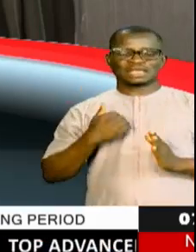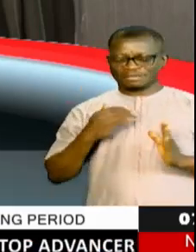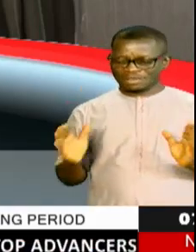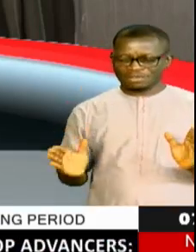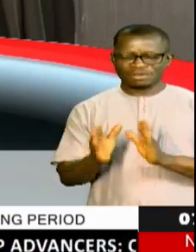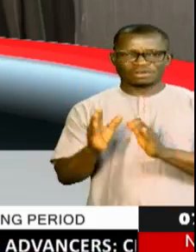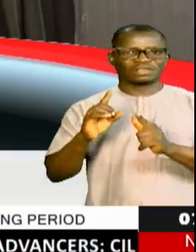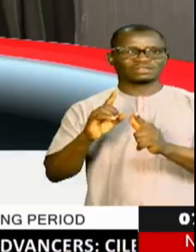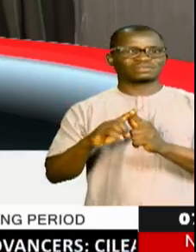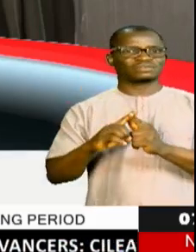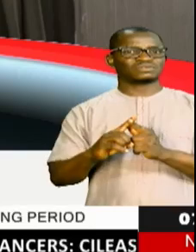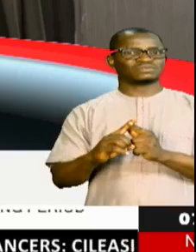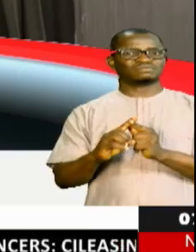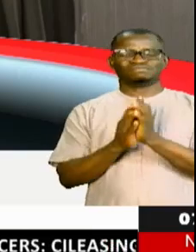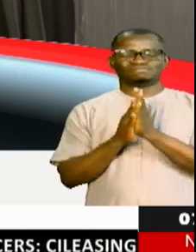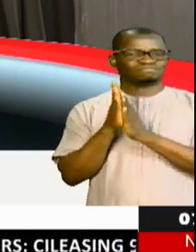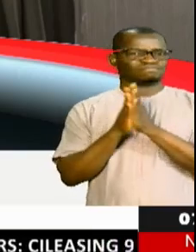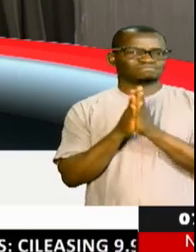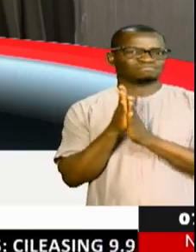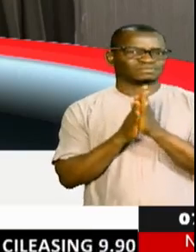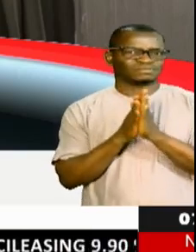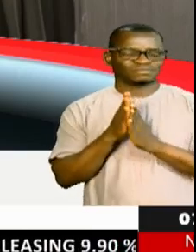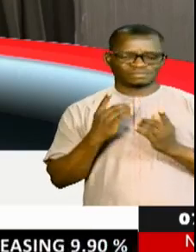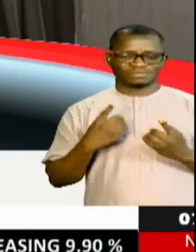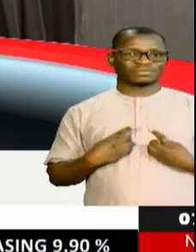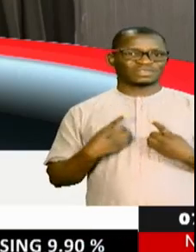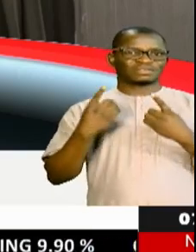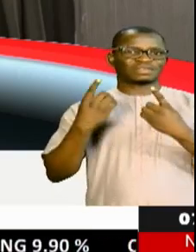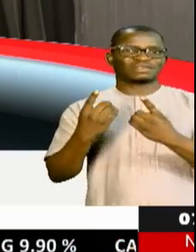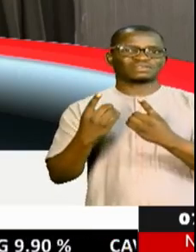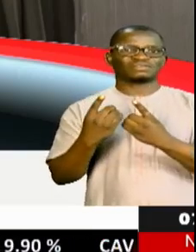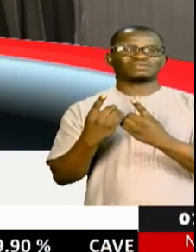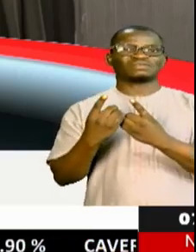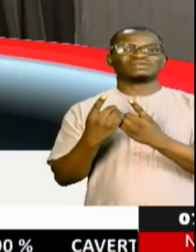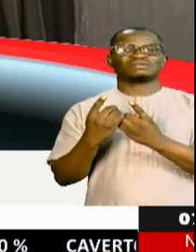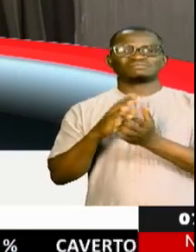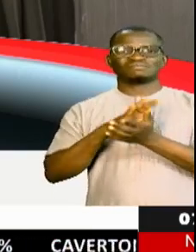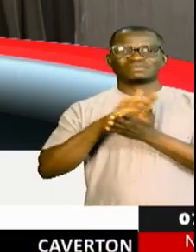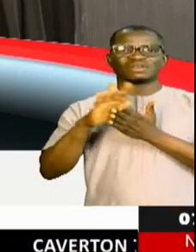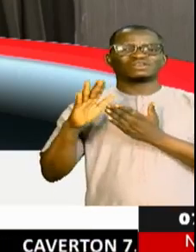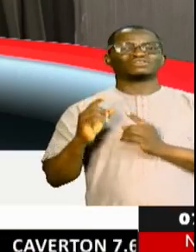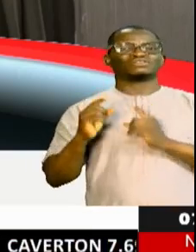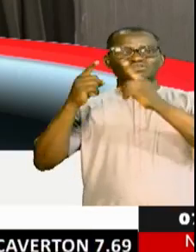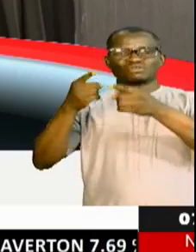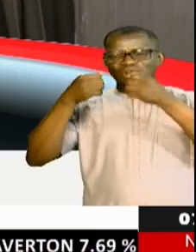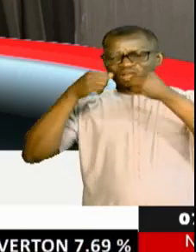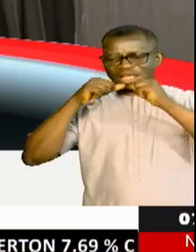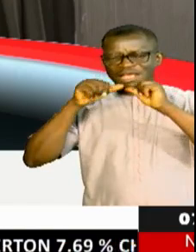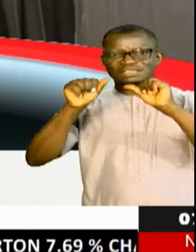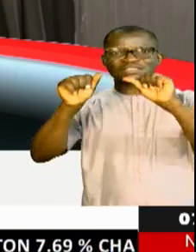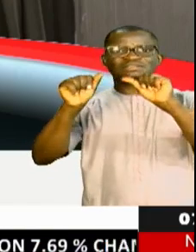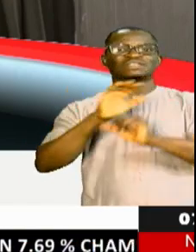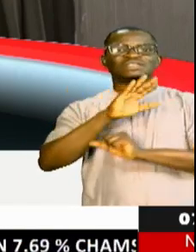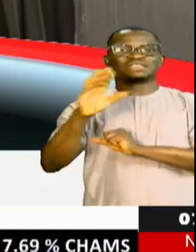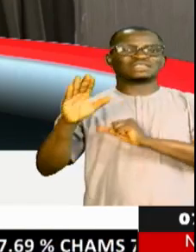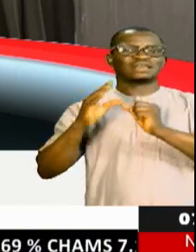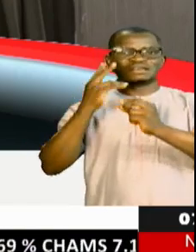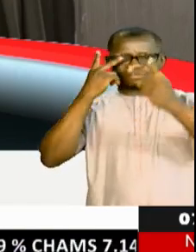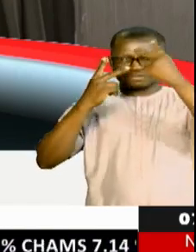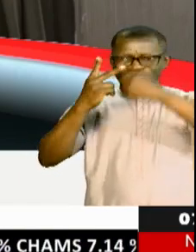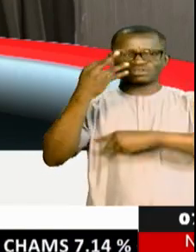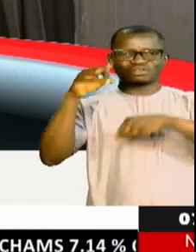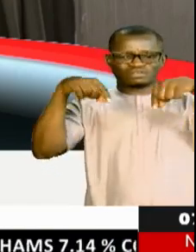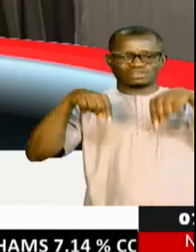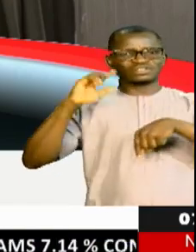a high level of patriotism, dedication and diligence towards the actualization of the broad vision of the